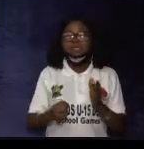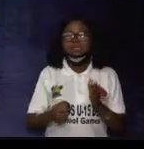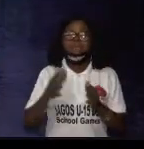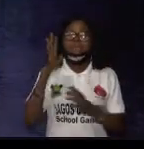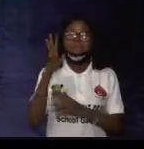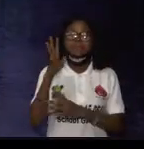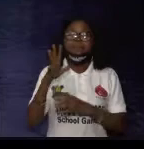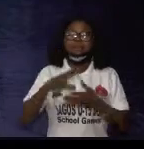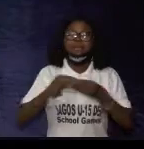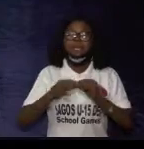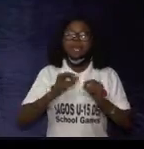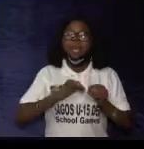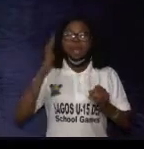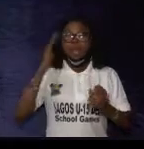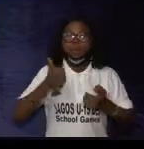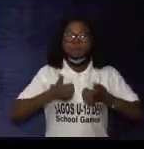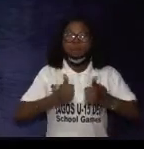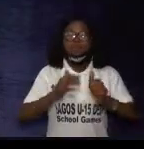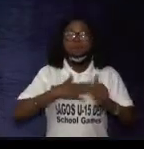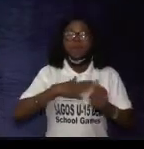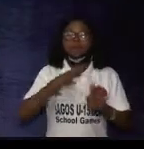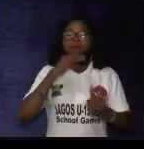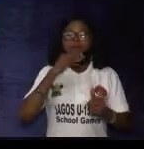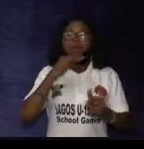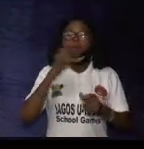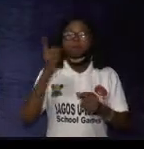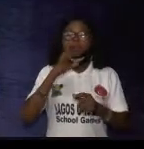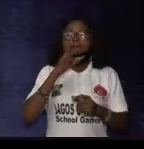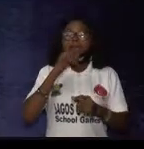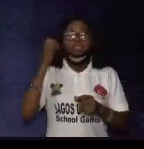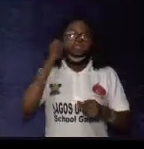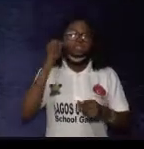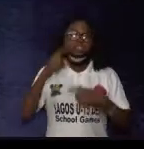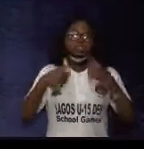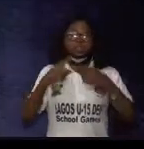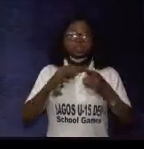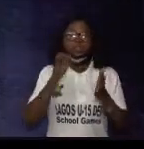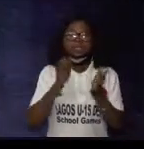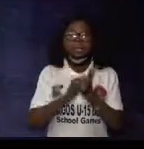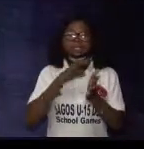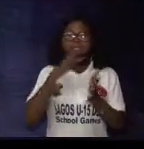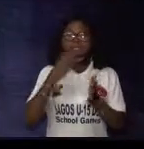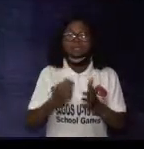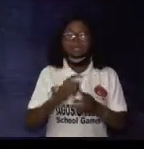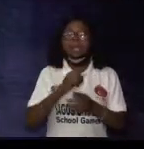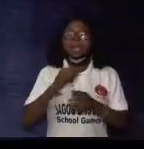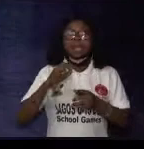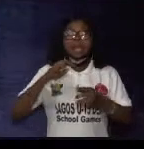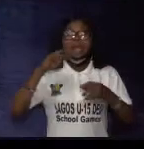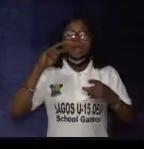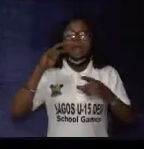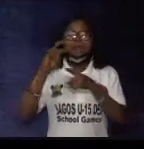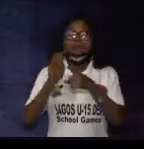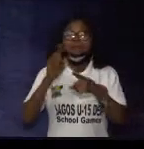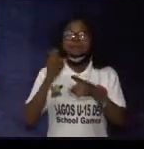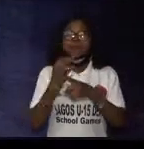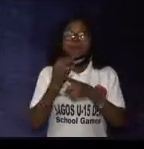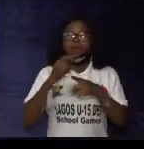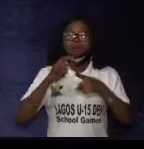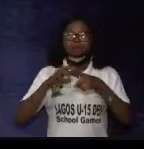sentences. I will follow my mom wherever she goes. That is adverbial clause of